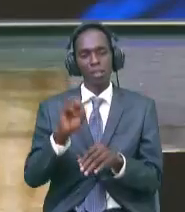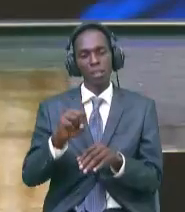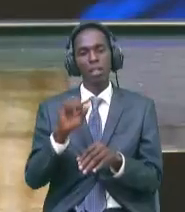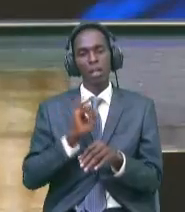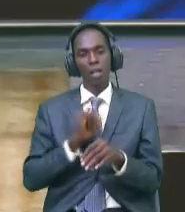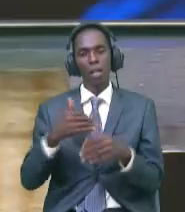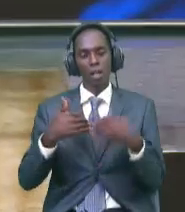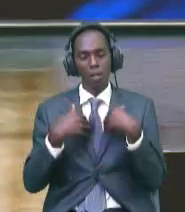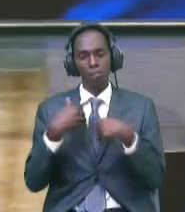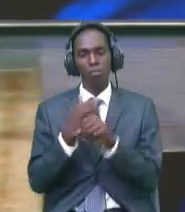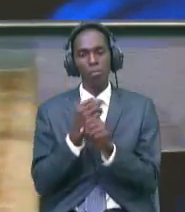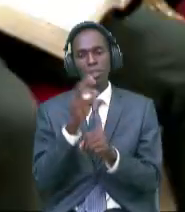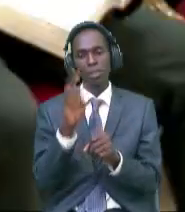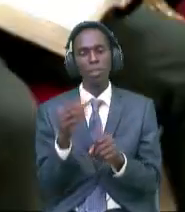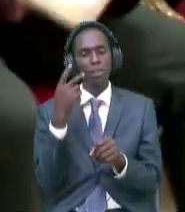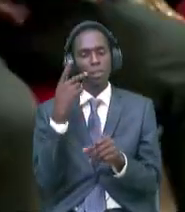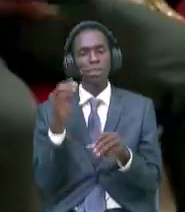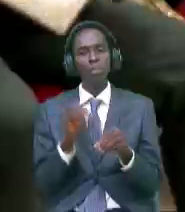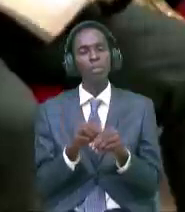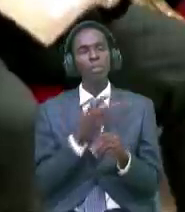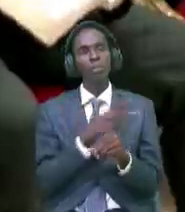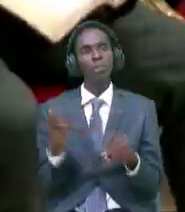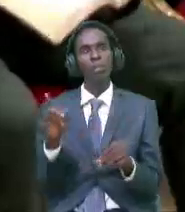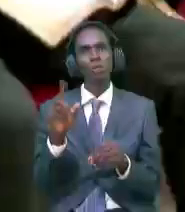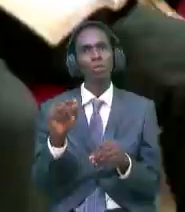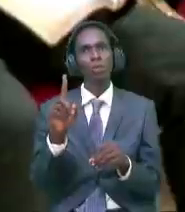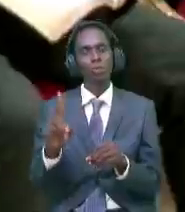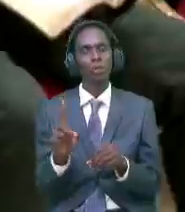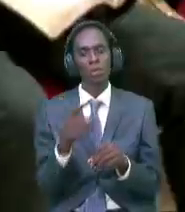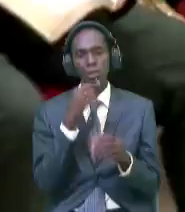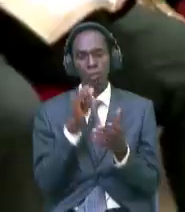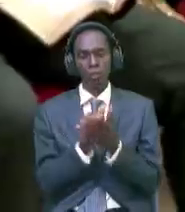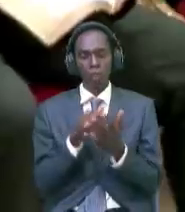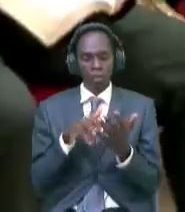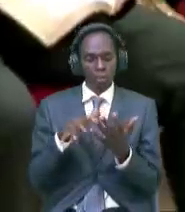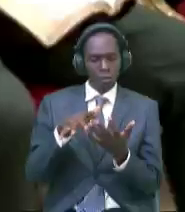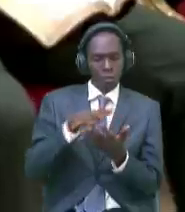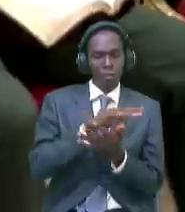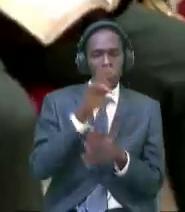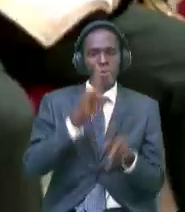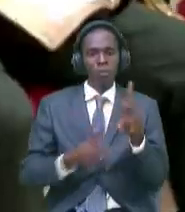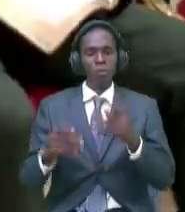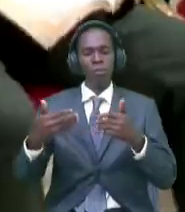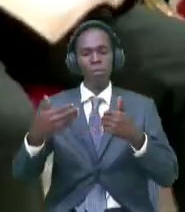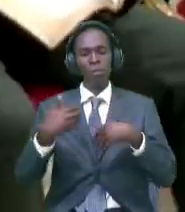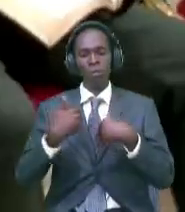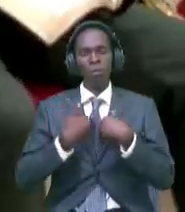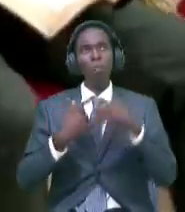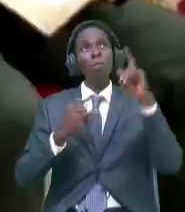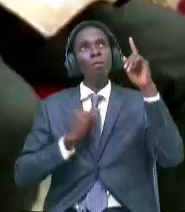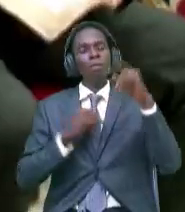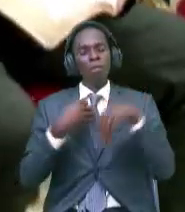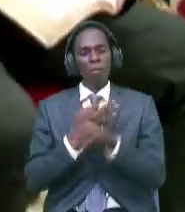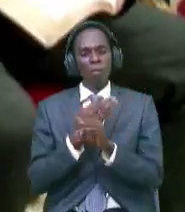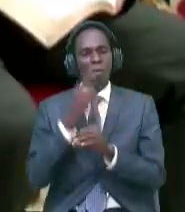in verse 21, he tells us, these people have I formed for myself. How can they not